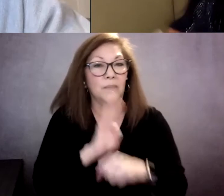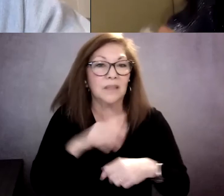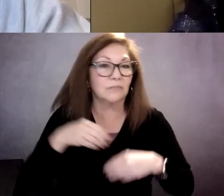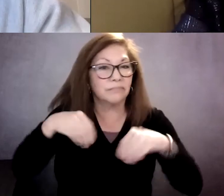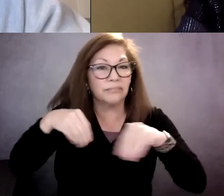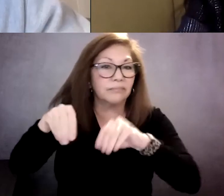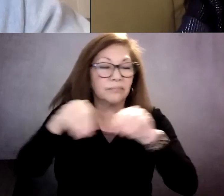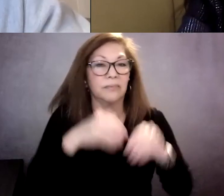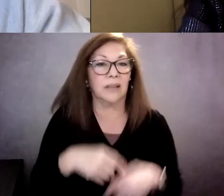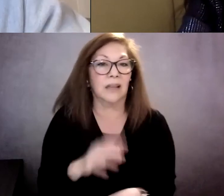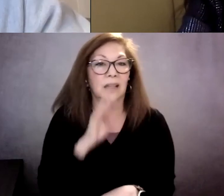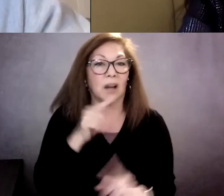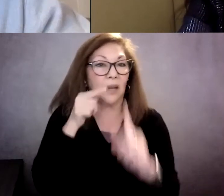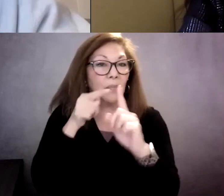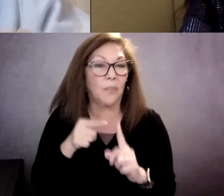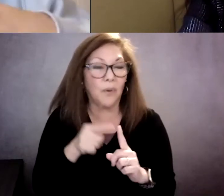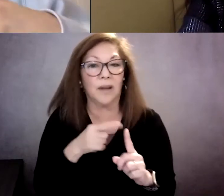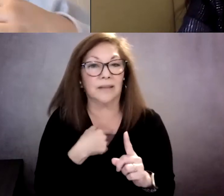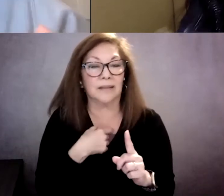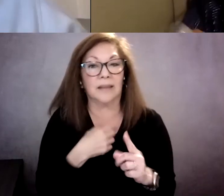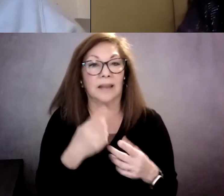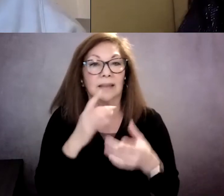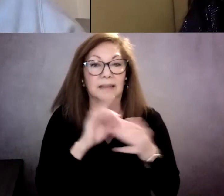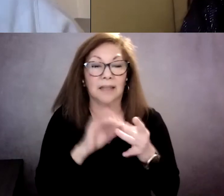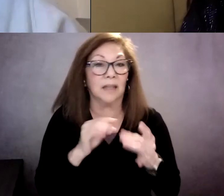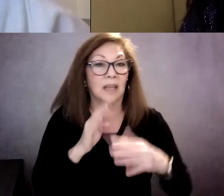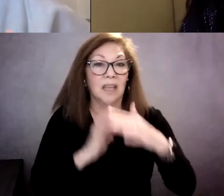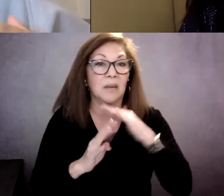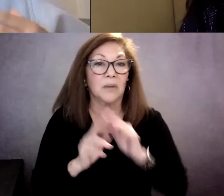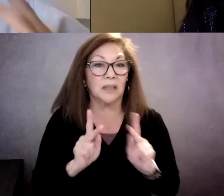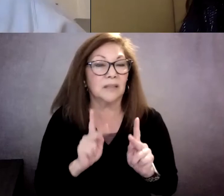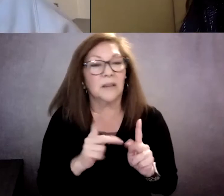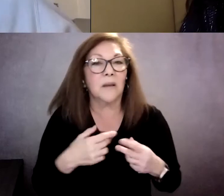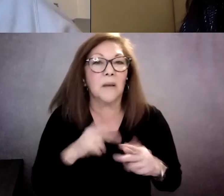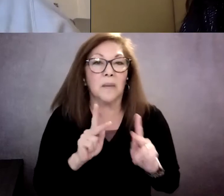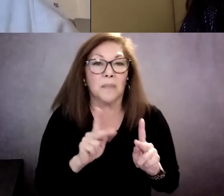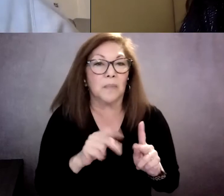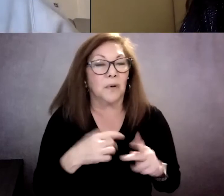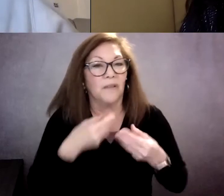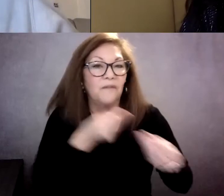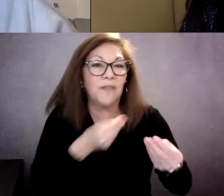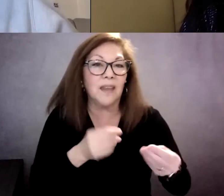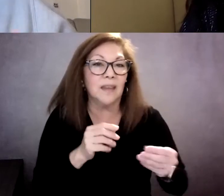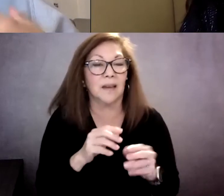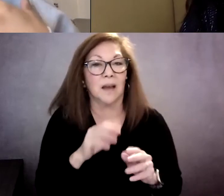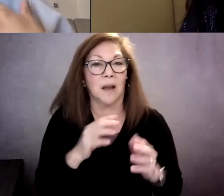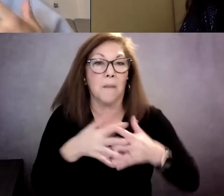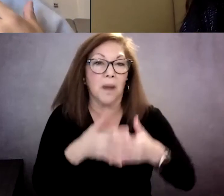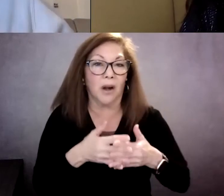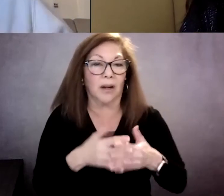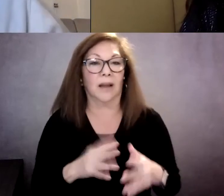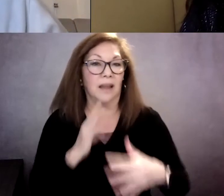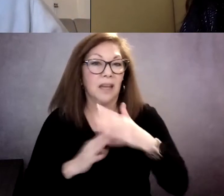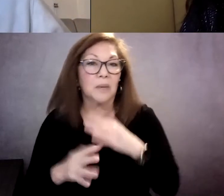these talking points that essentially stated that immigrants feed America and immigrants get the job done. And those